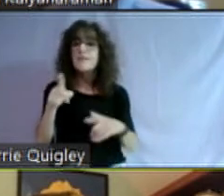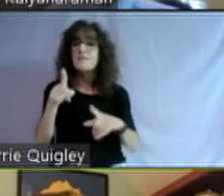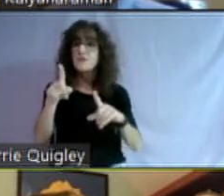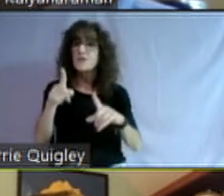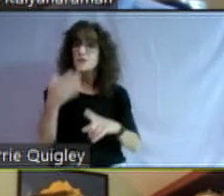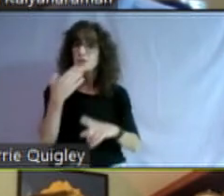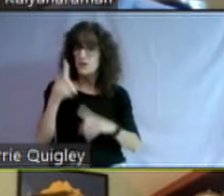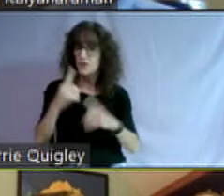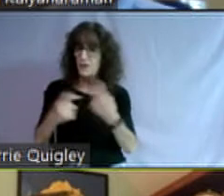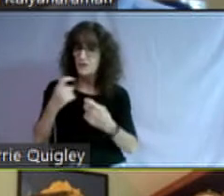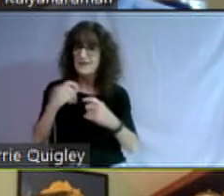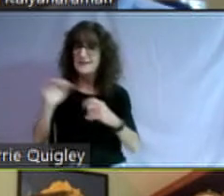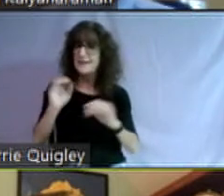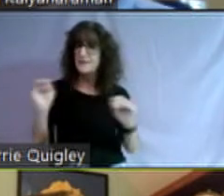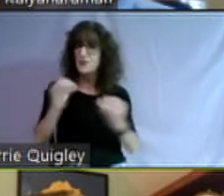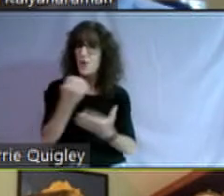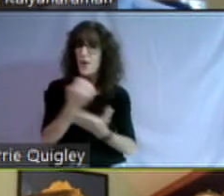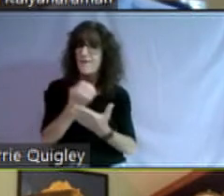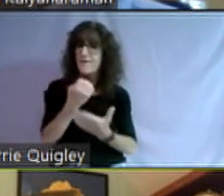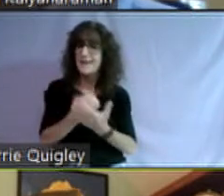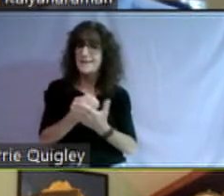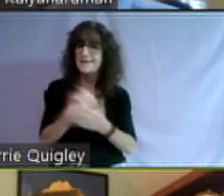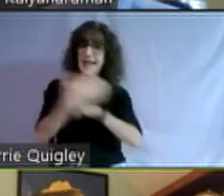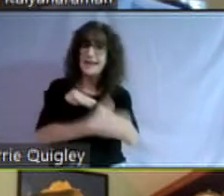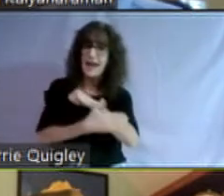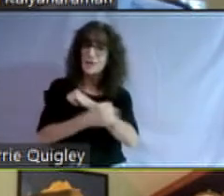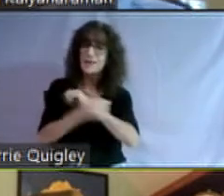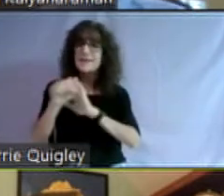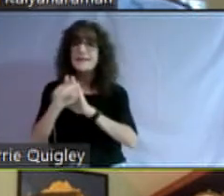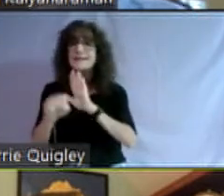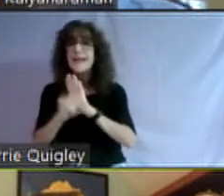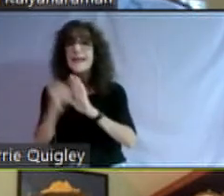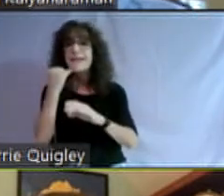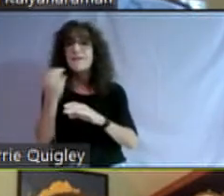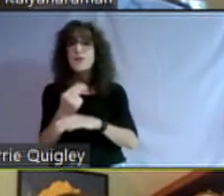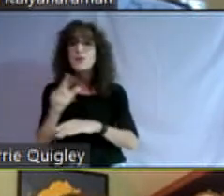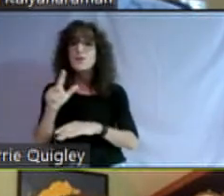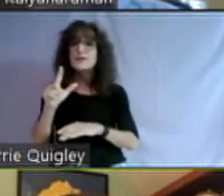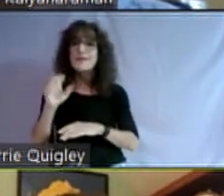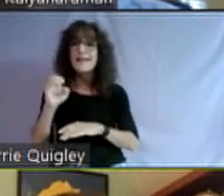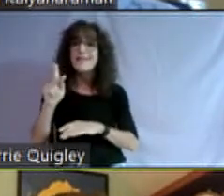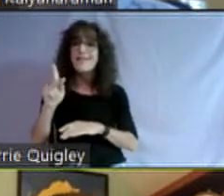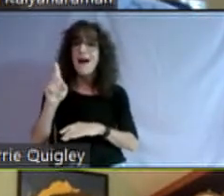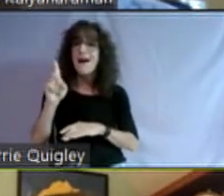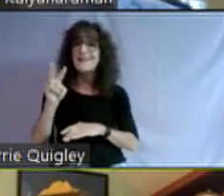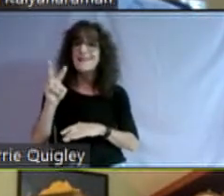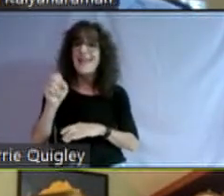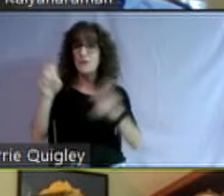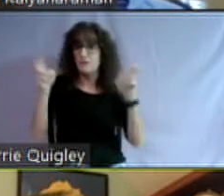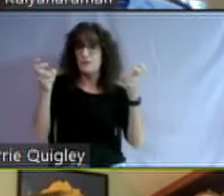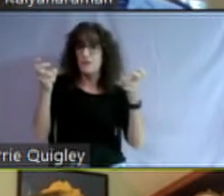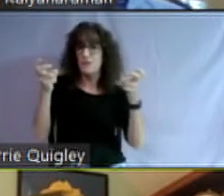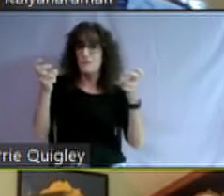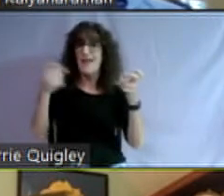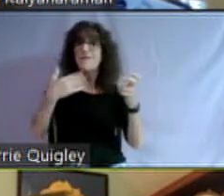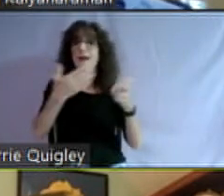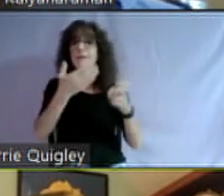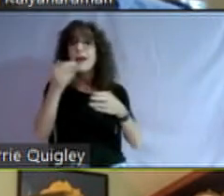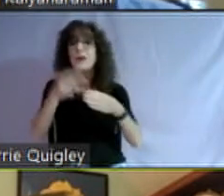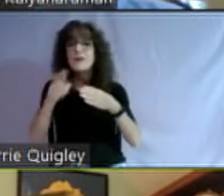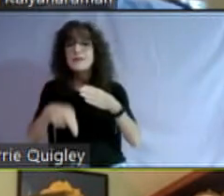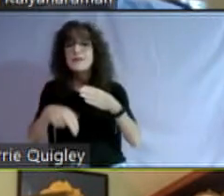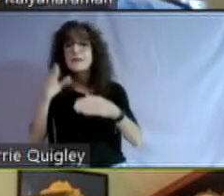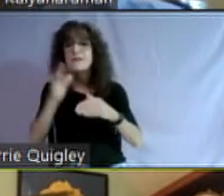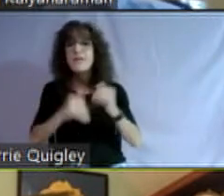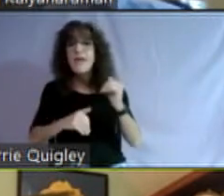There seems to be no evidence that counties and states that have used lockdowns, quote, lockdowns, have had better outcomes than those